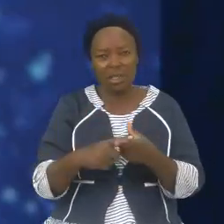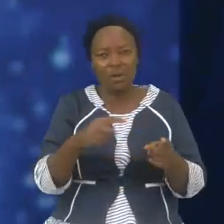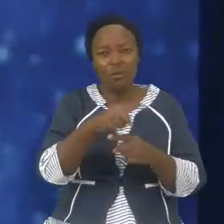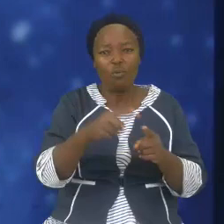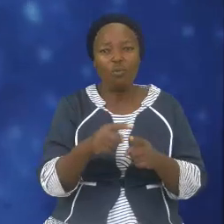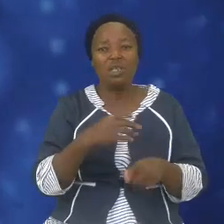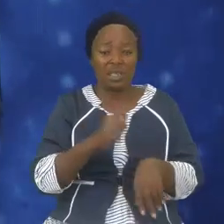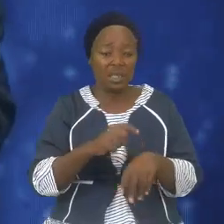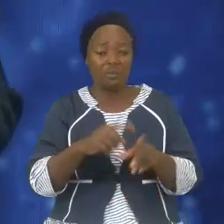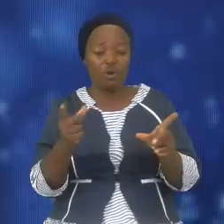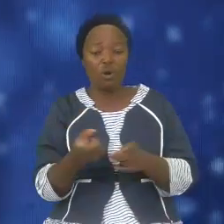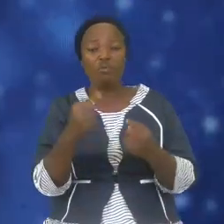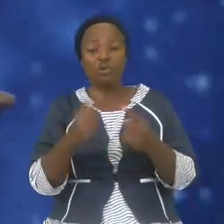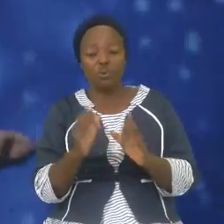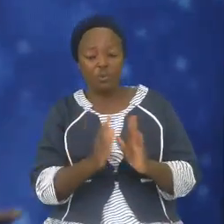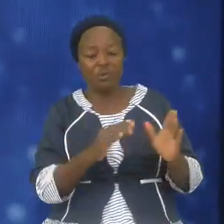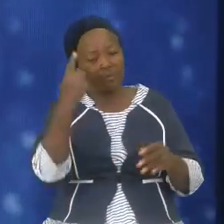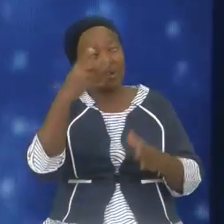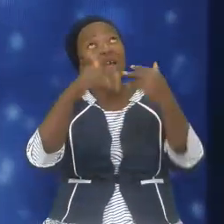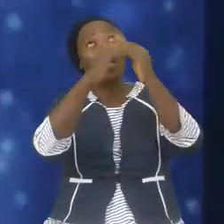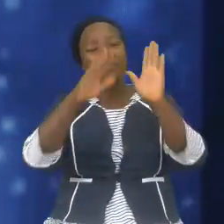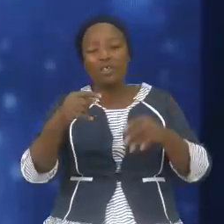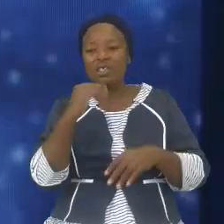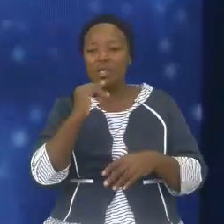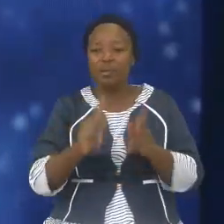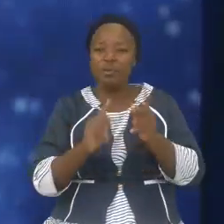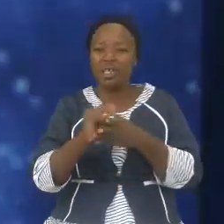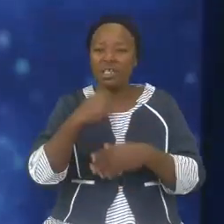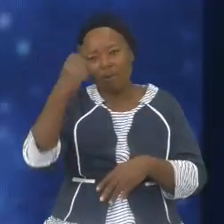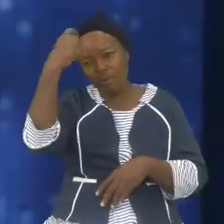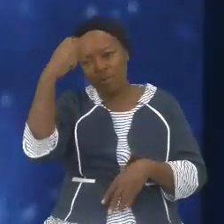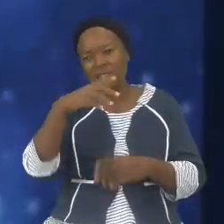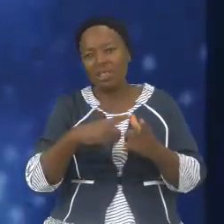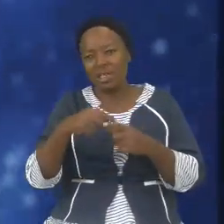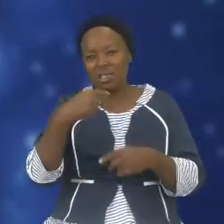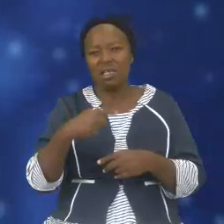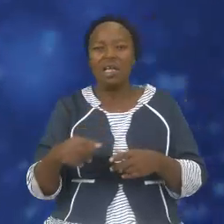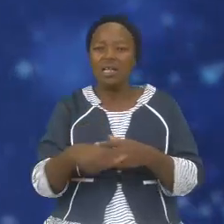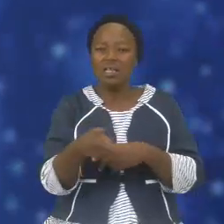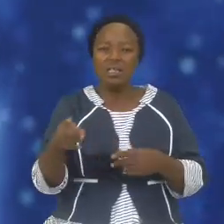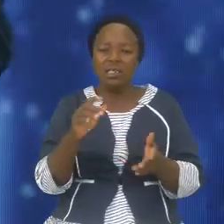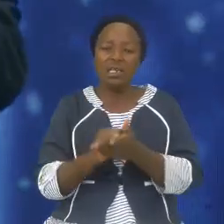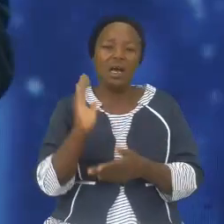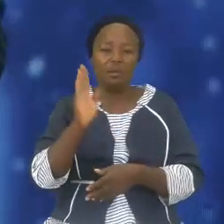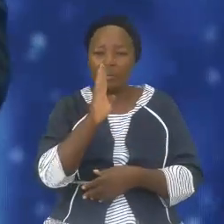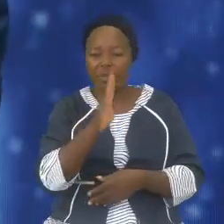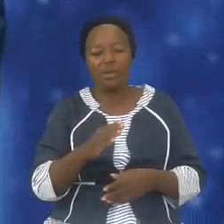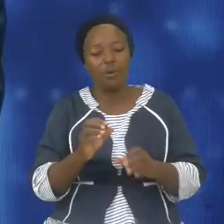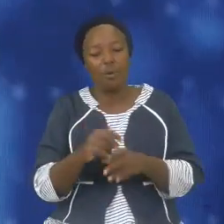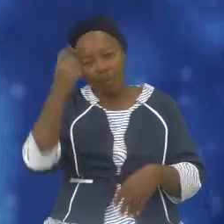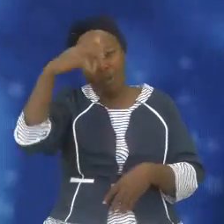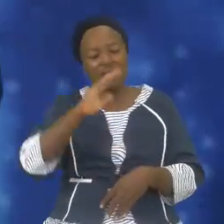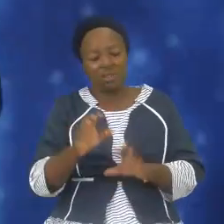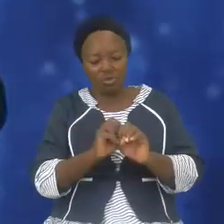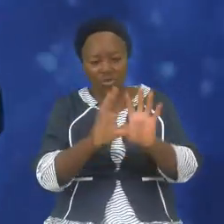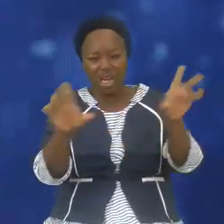to preparing for heaven, it's the people who are wise. And it says, they that be wise shall shine at